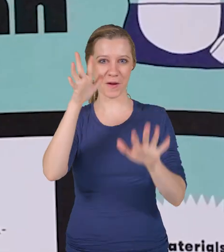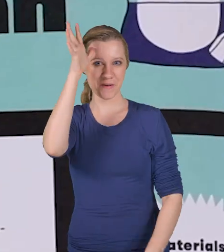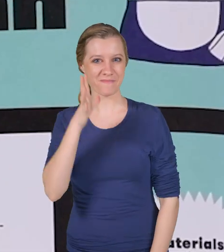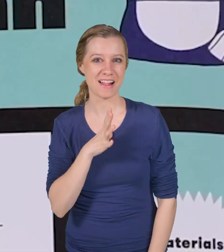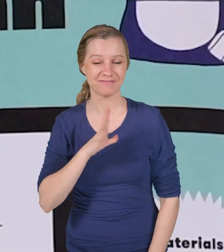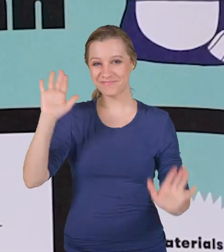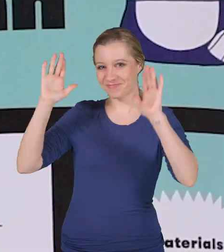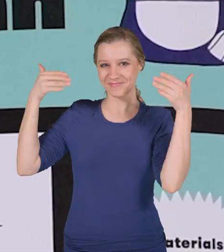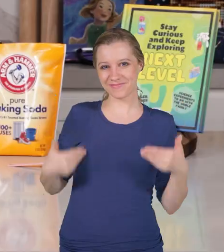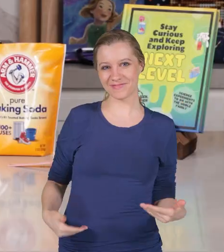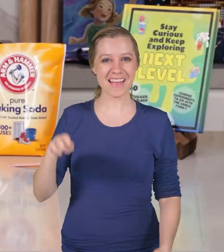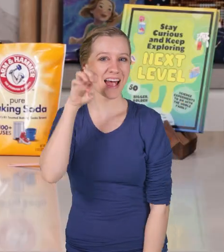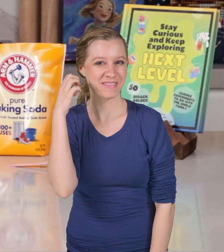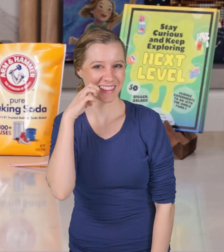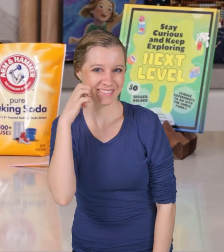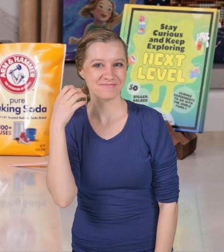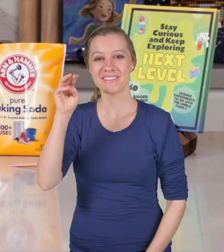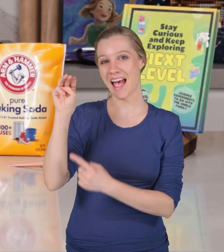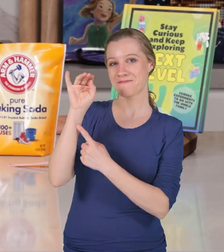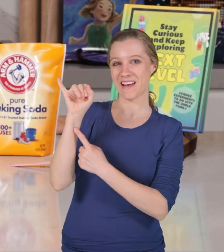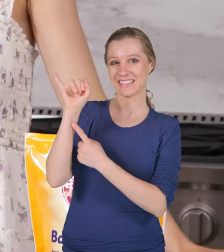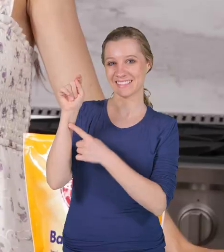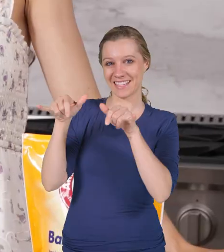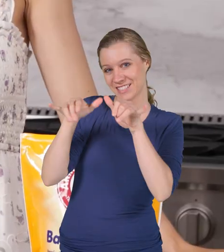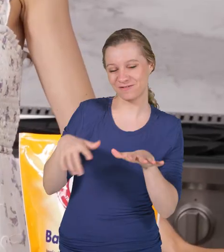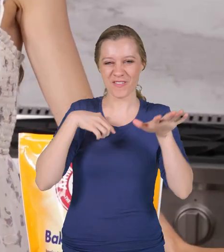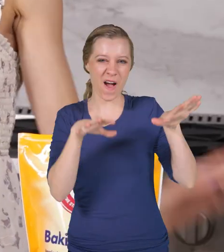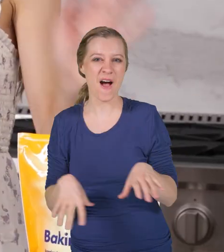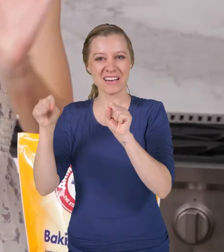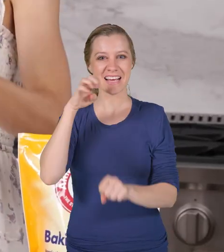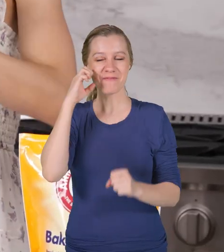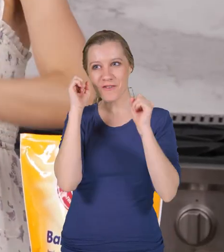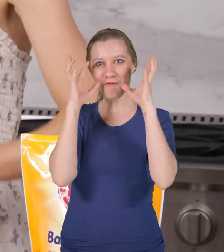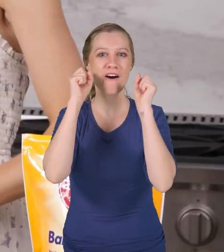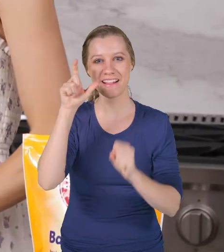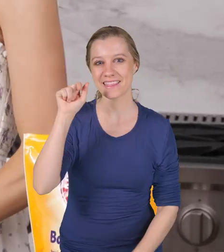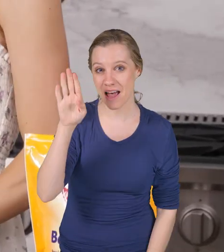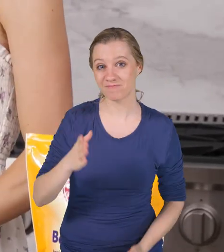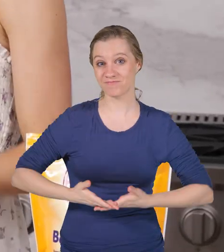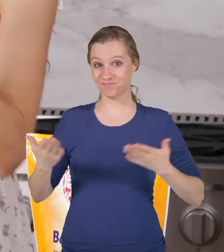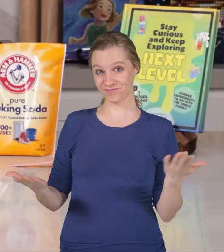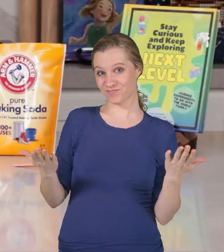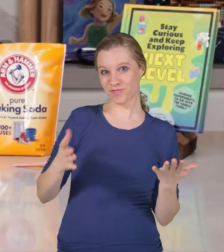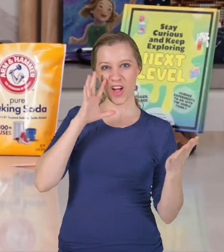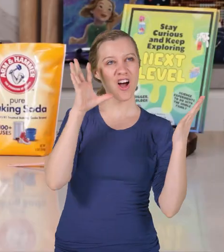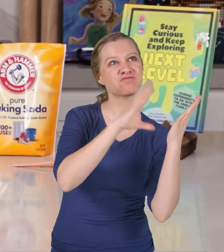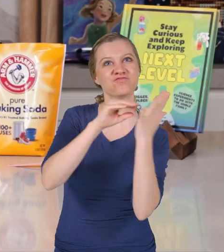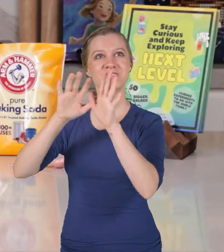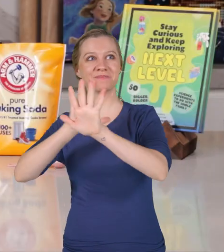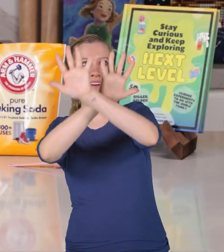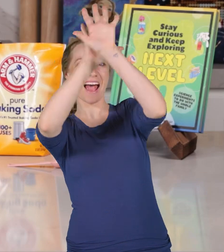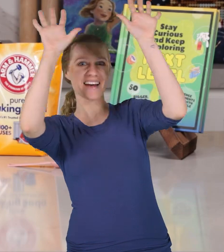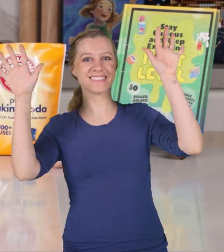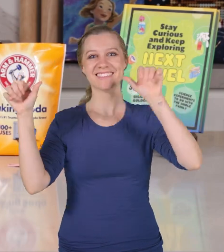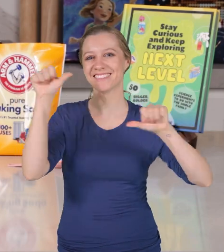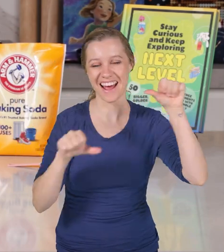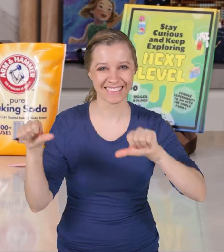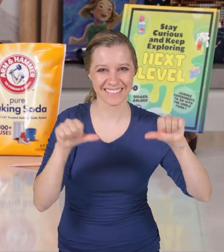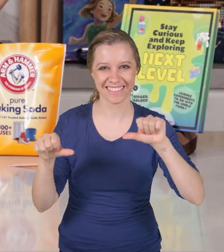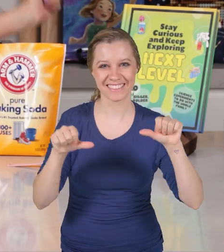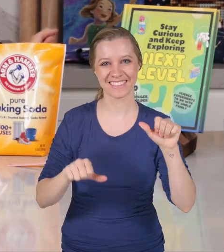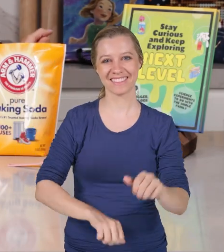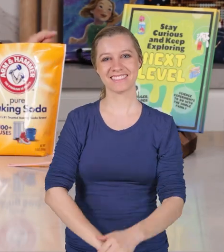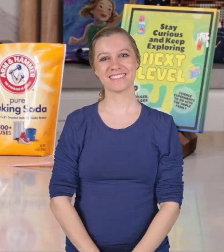Tooting Snowman. Hi everyone, I'm Emily Calandrelli, MIT engineer and host of Emily's Wonder Lab. And on my channel, we learn about